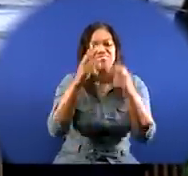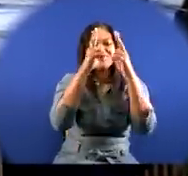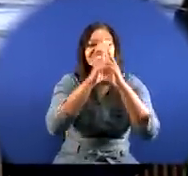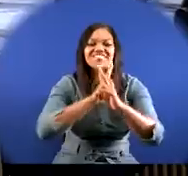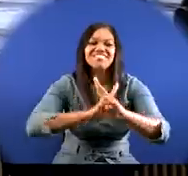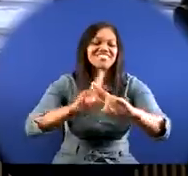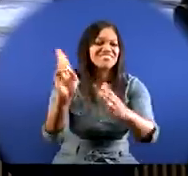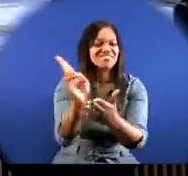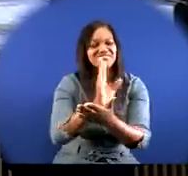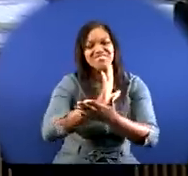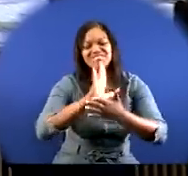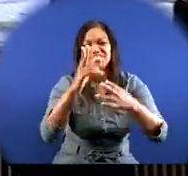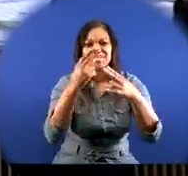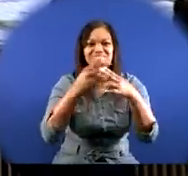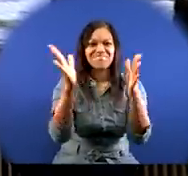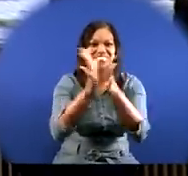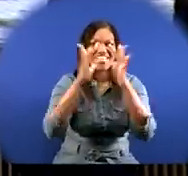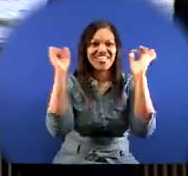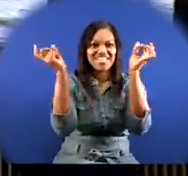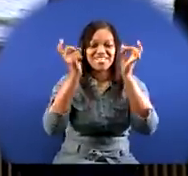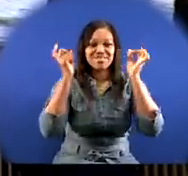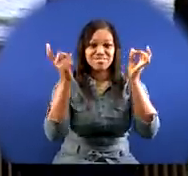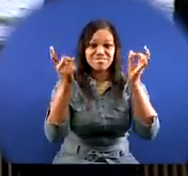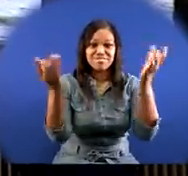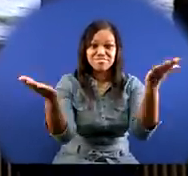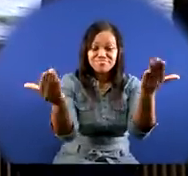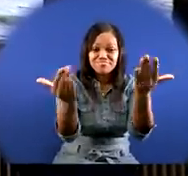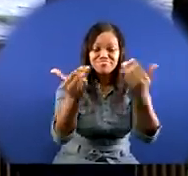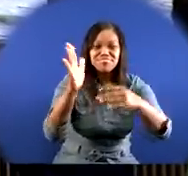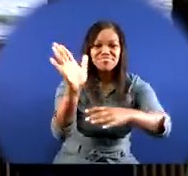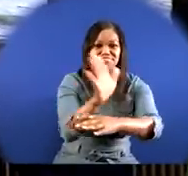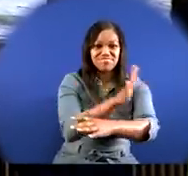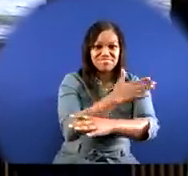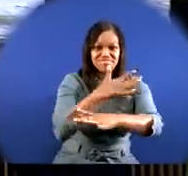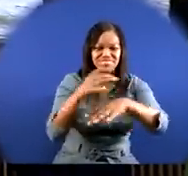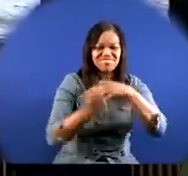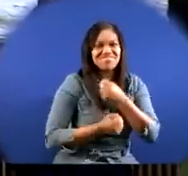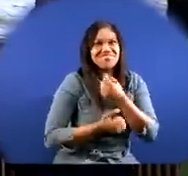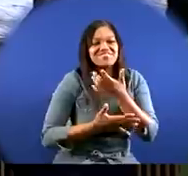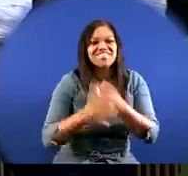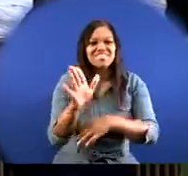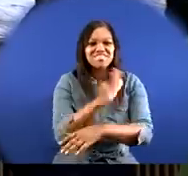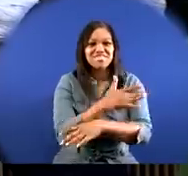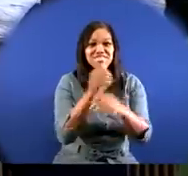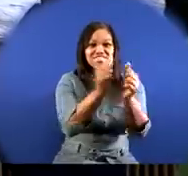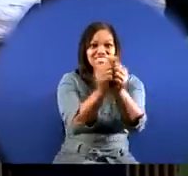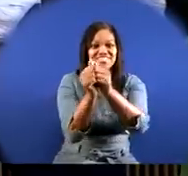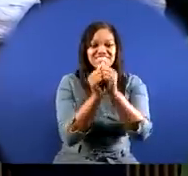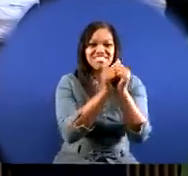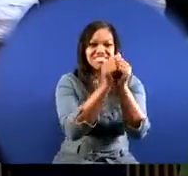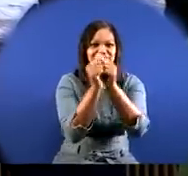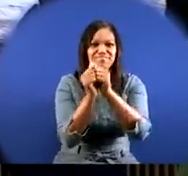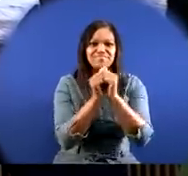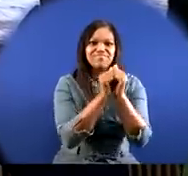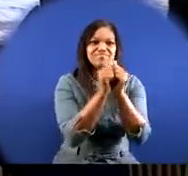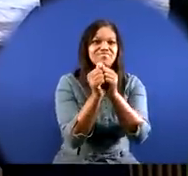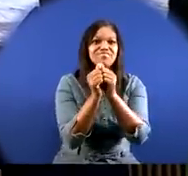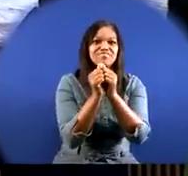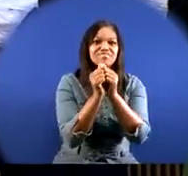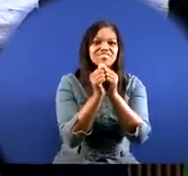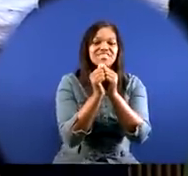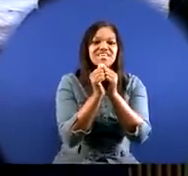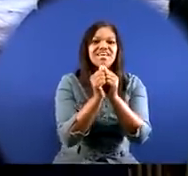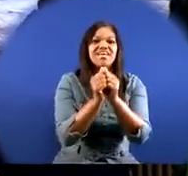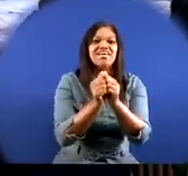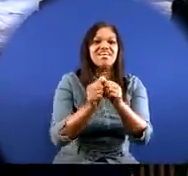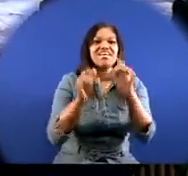Hallelujah. Come on, let's sing this song together. We say, light of the world. Light of the